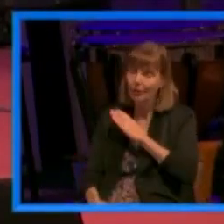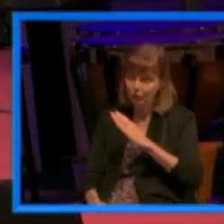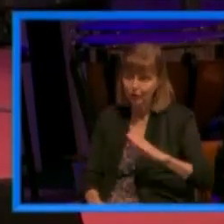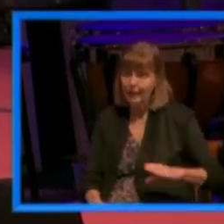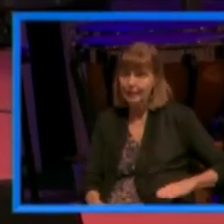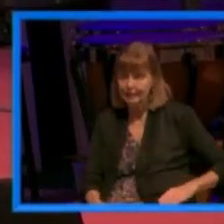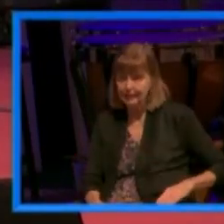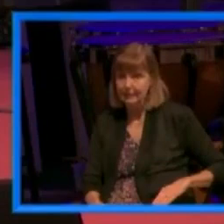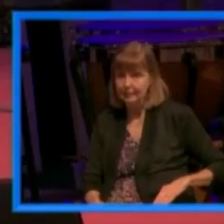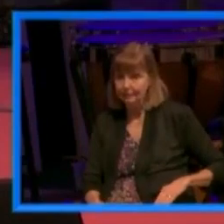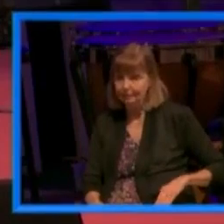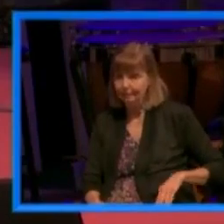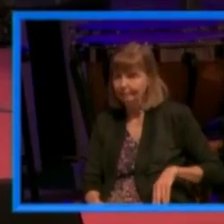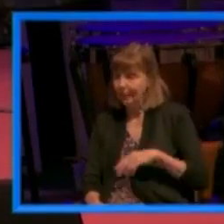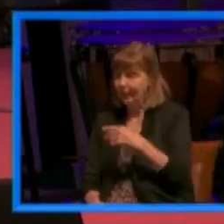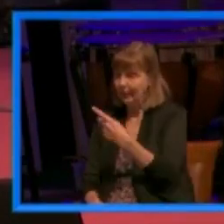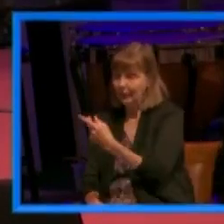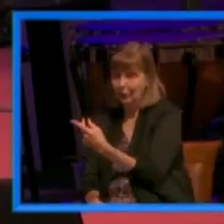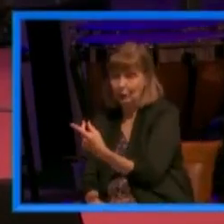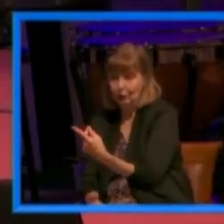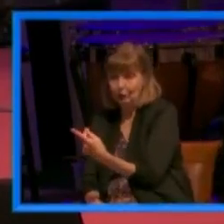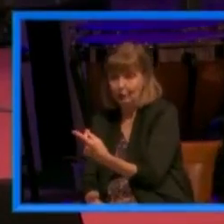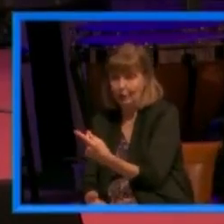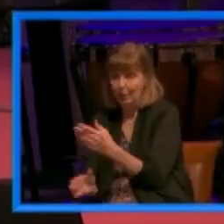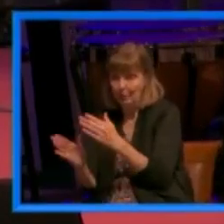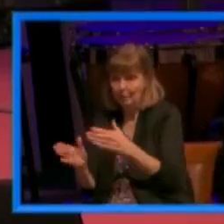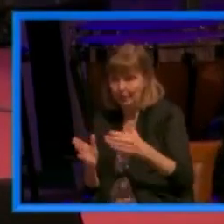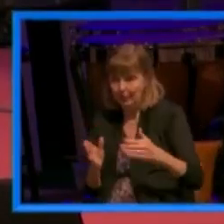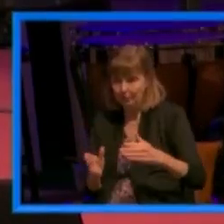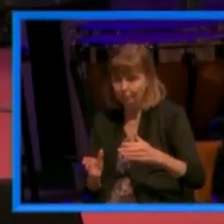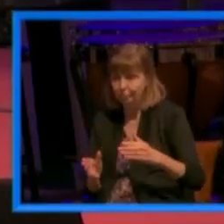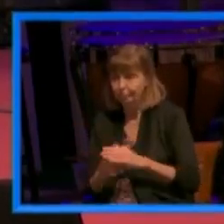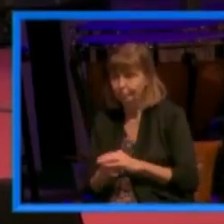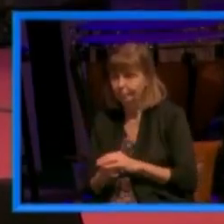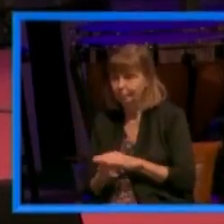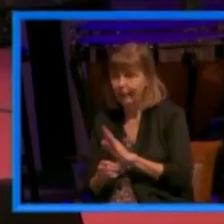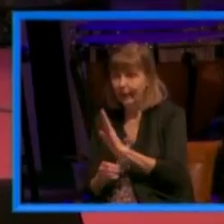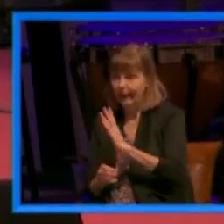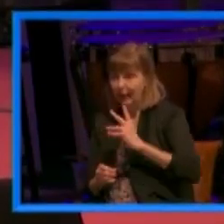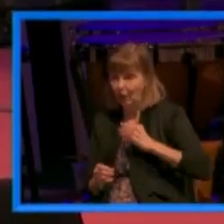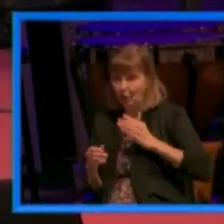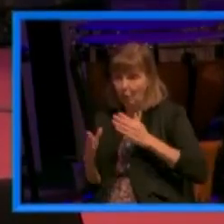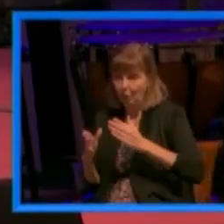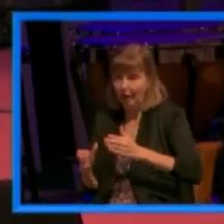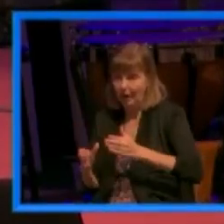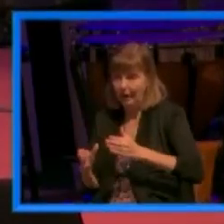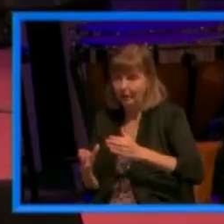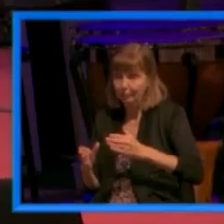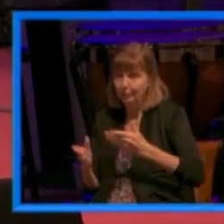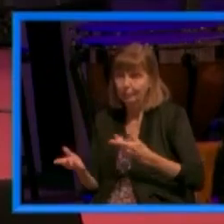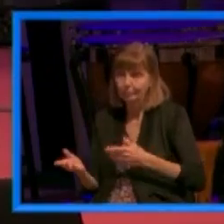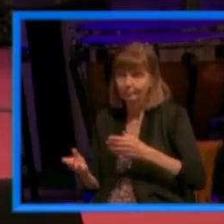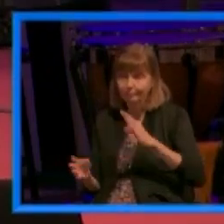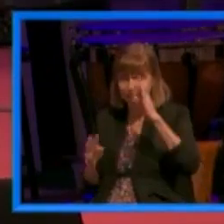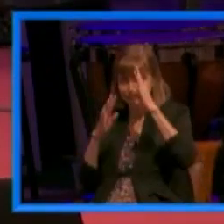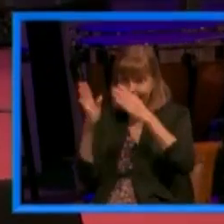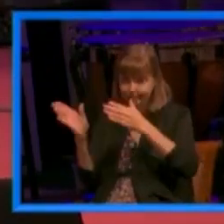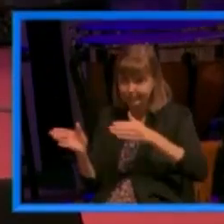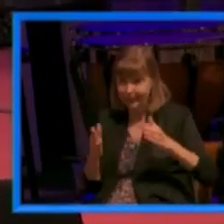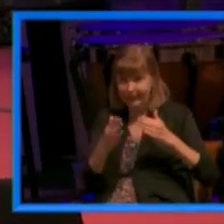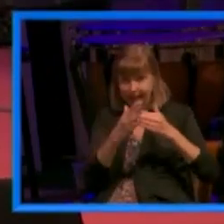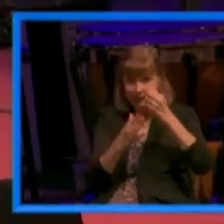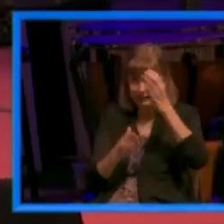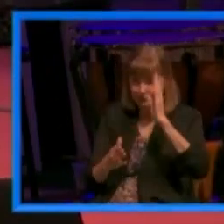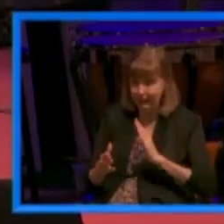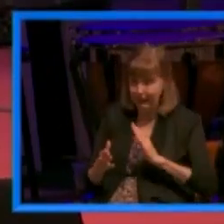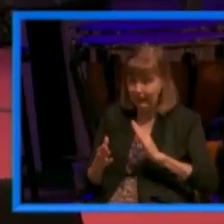They made their own plans. They went their own way. They decided to scheme against God. They got entangled in pain and